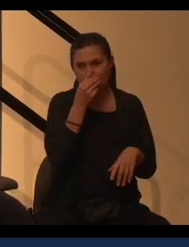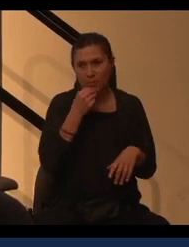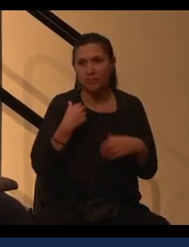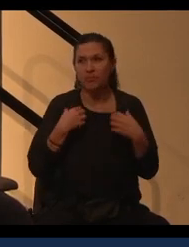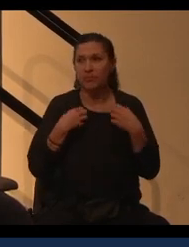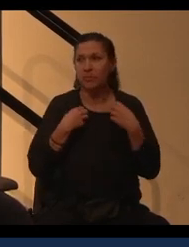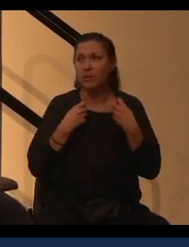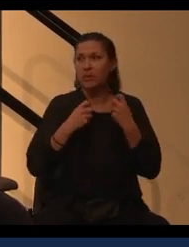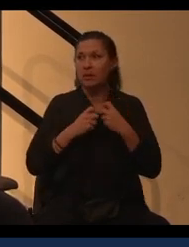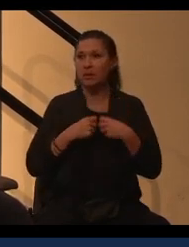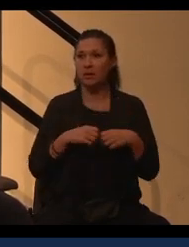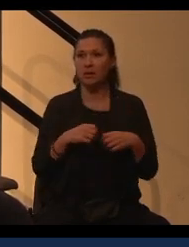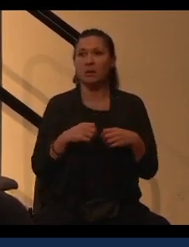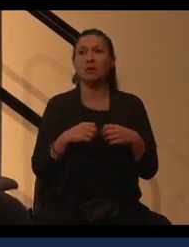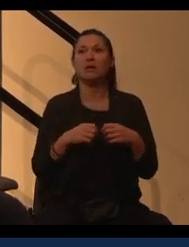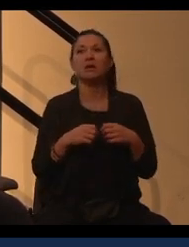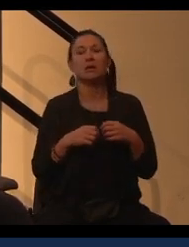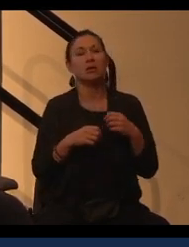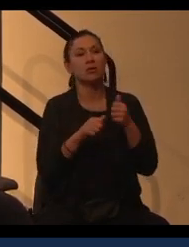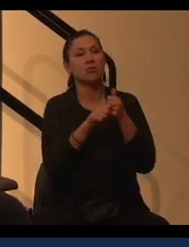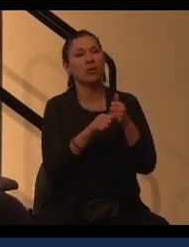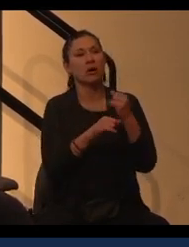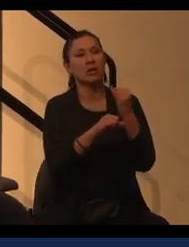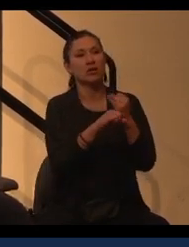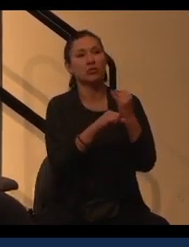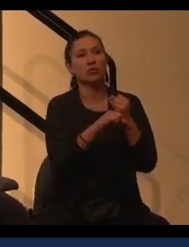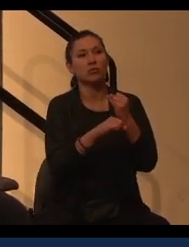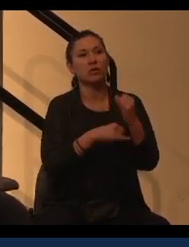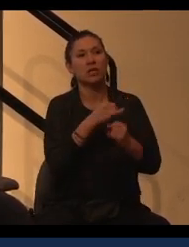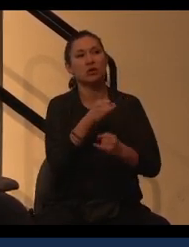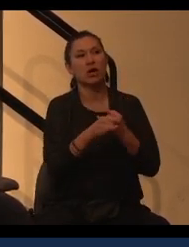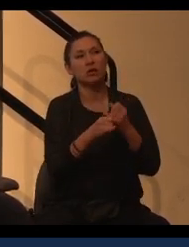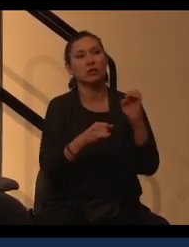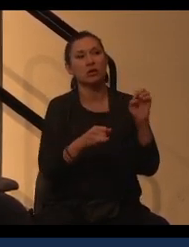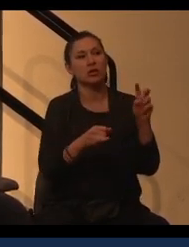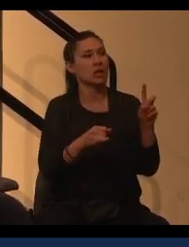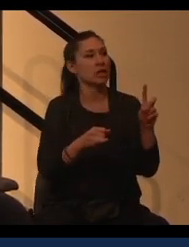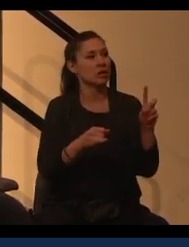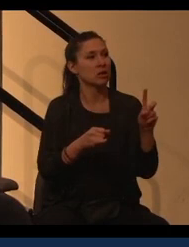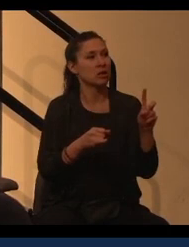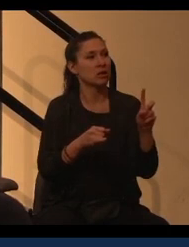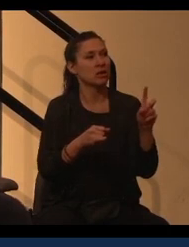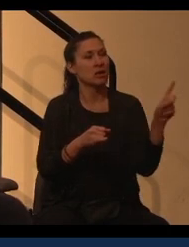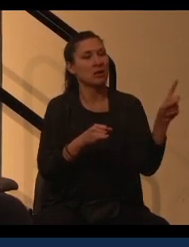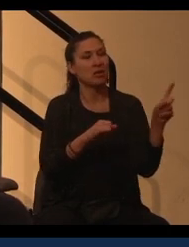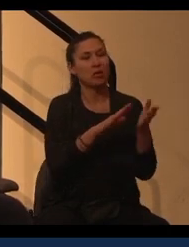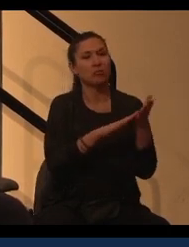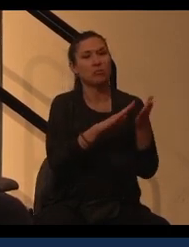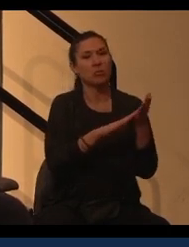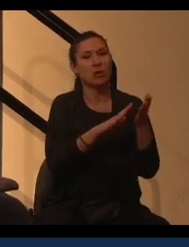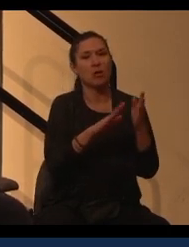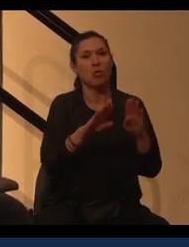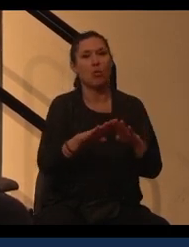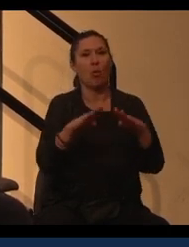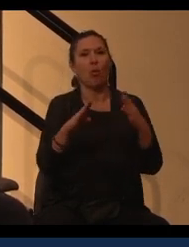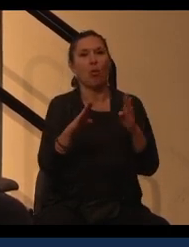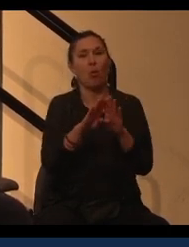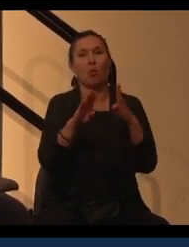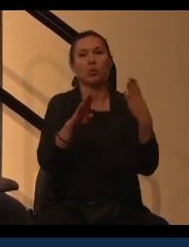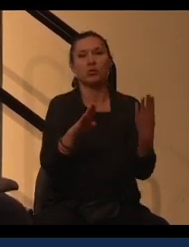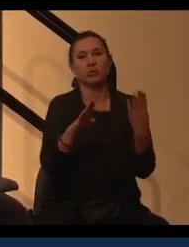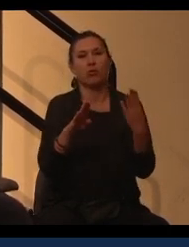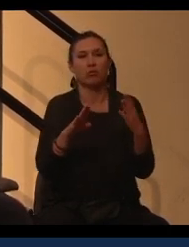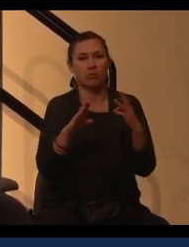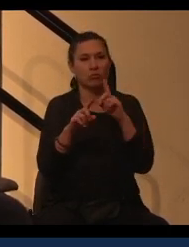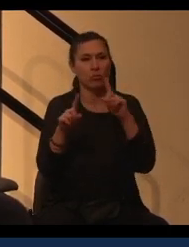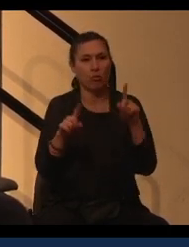on the basis of the Institute of International Education, who administers the Open Doors Report. It's a